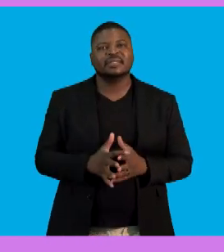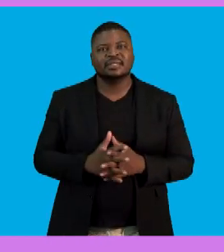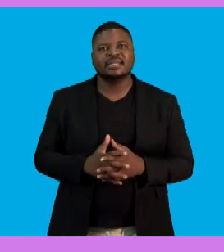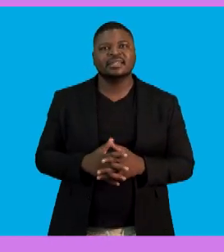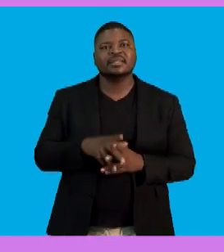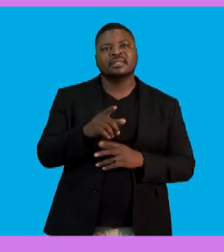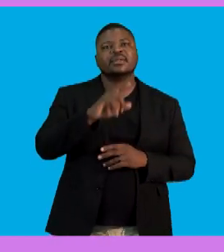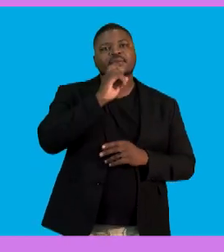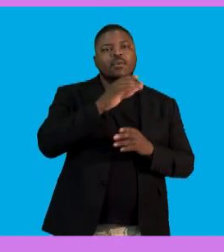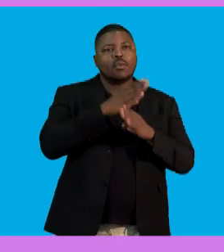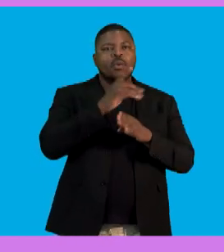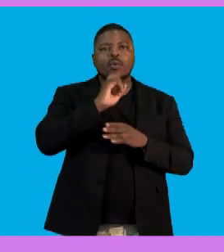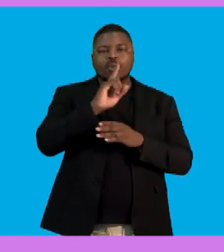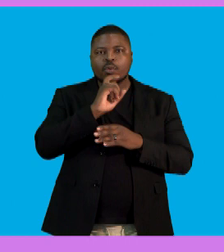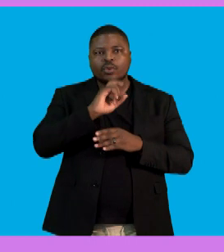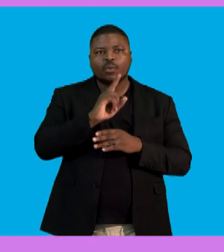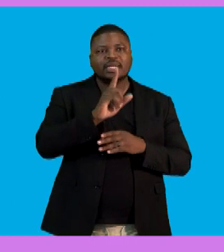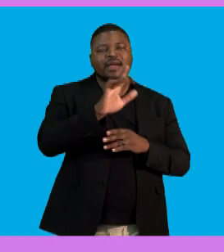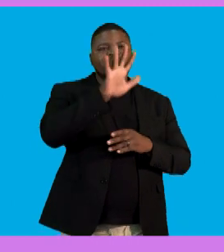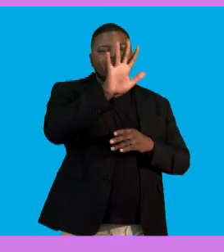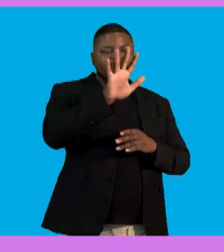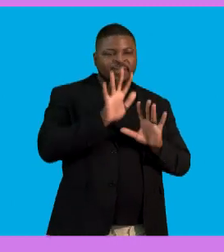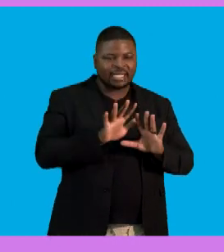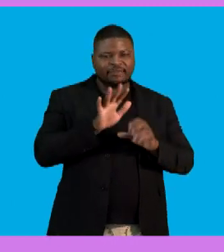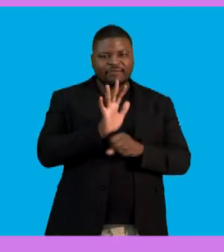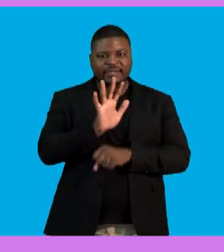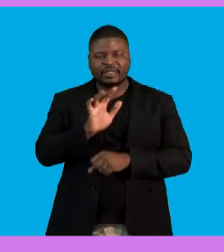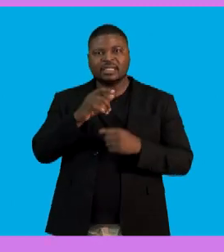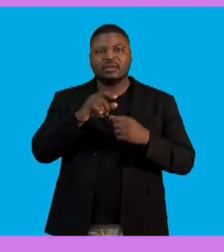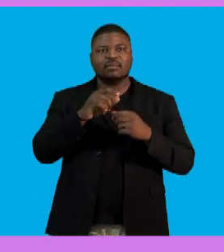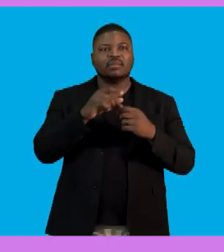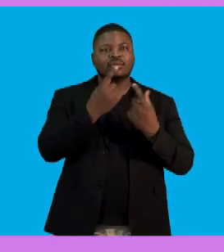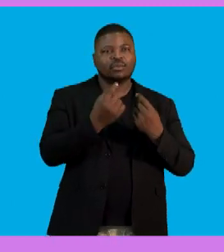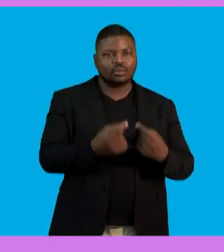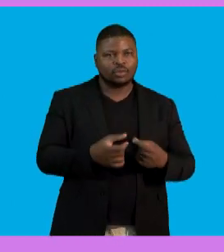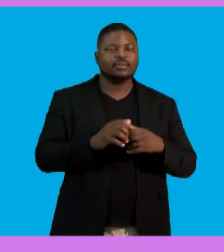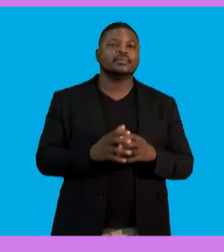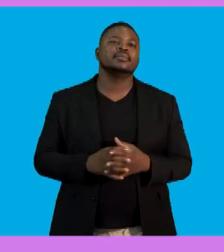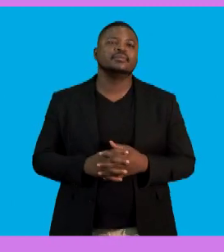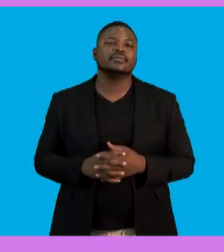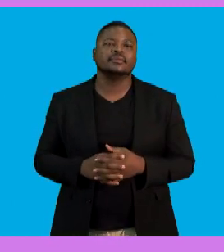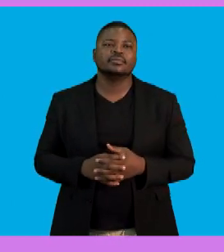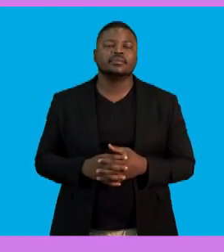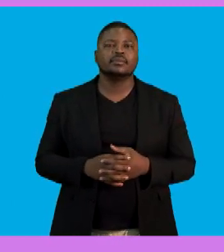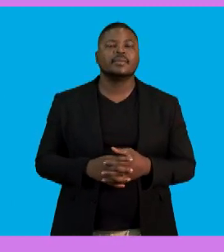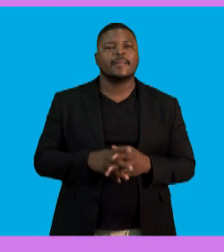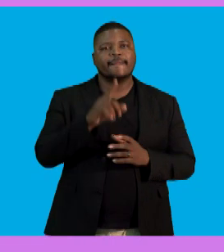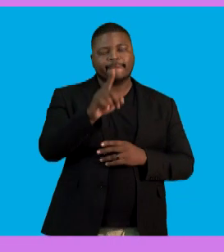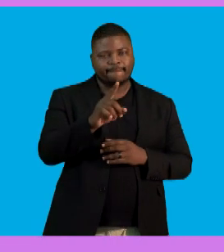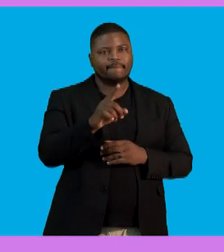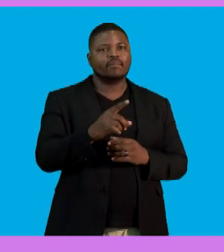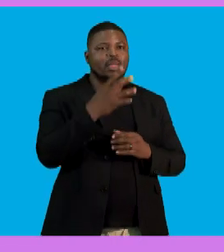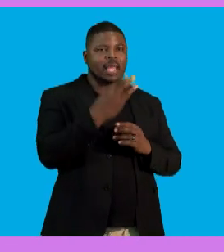All right, so intervals of 5 spaces, and you'll see what I mean by that in a second. Let's just go on there. So what I've done again is